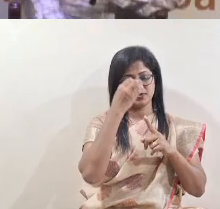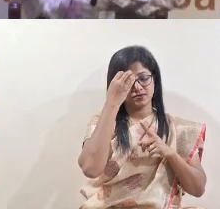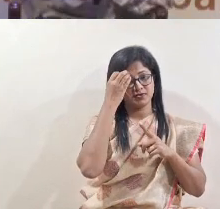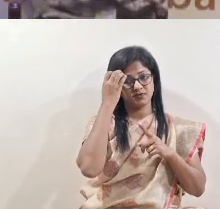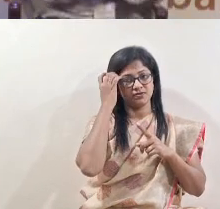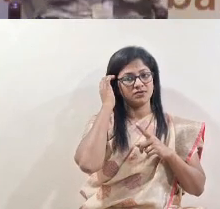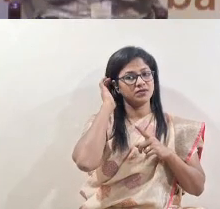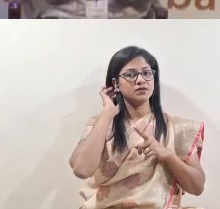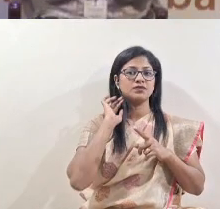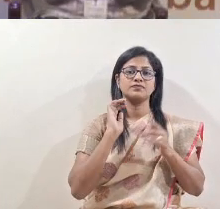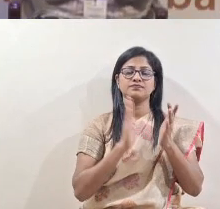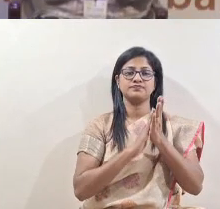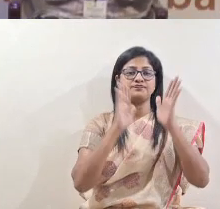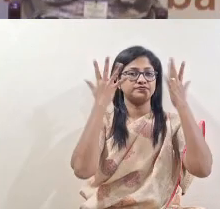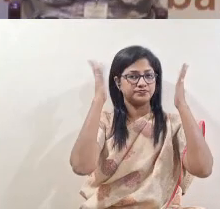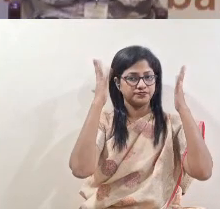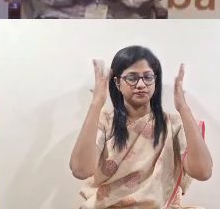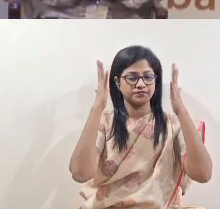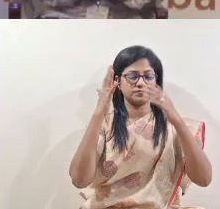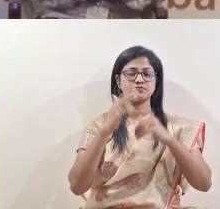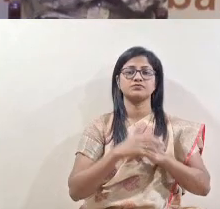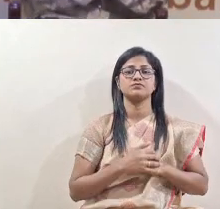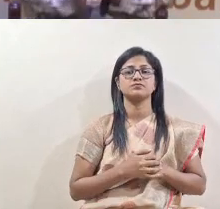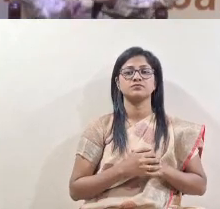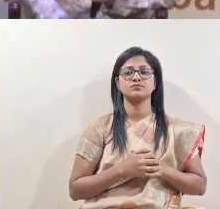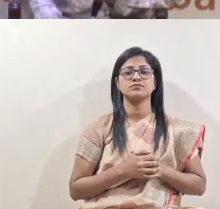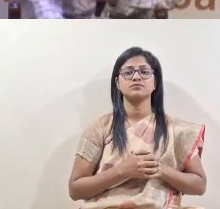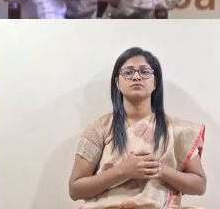Prajwal. A big hand for him.